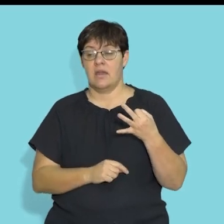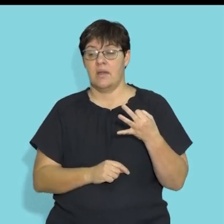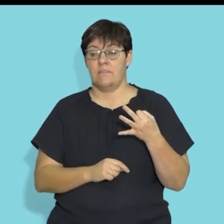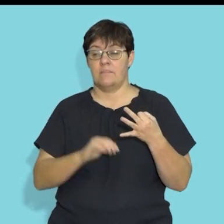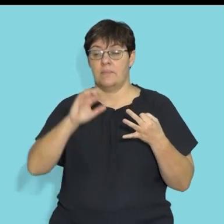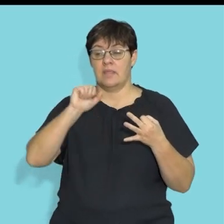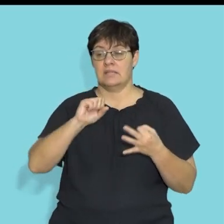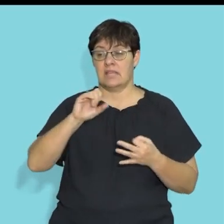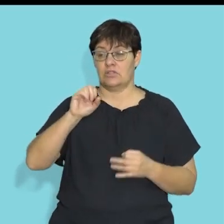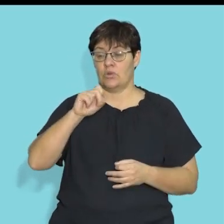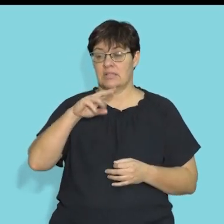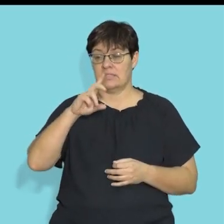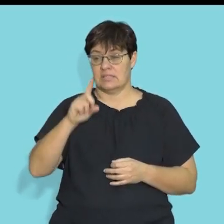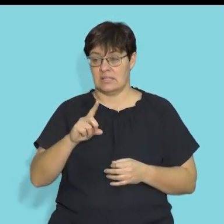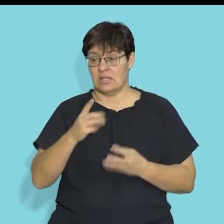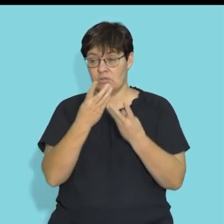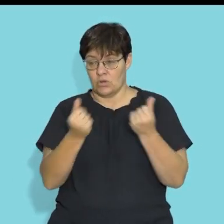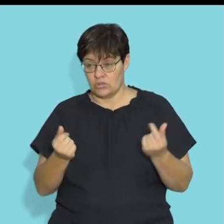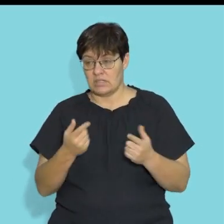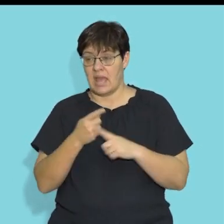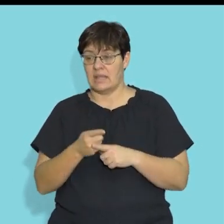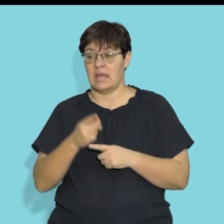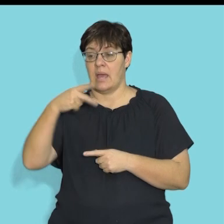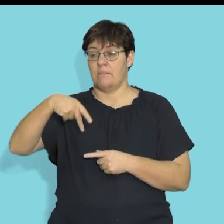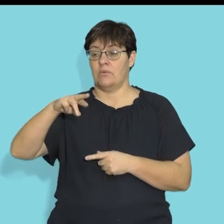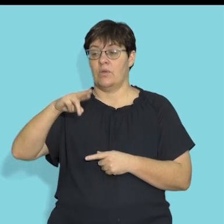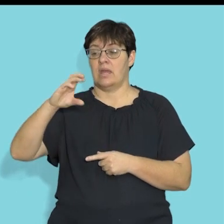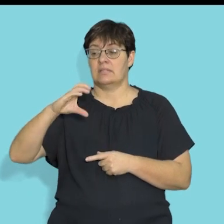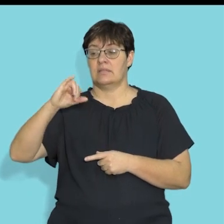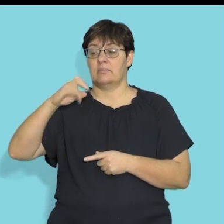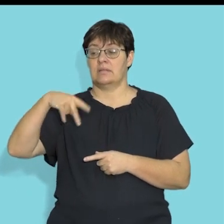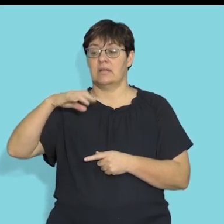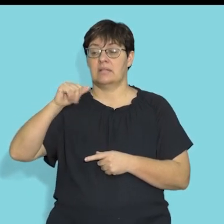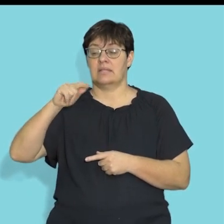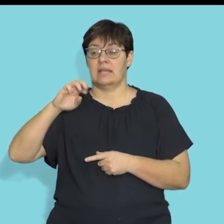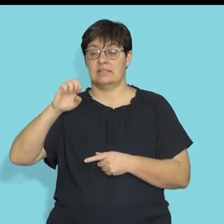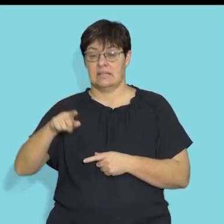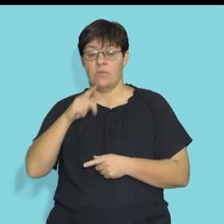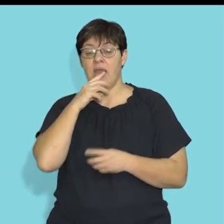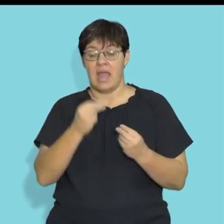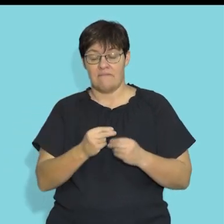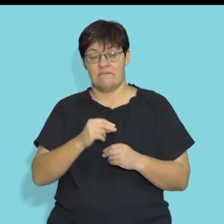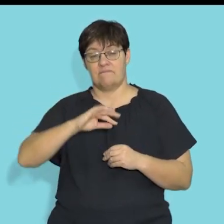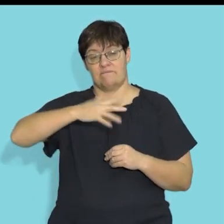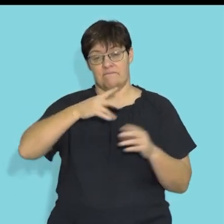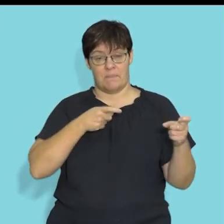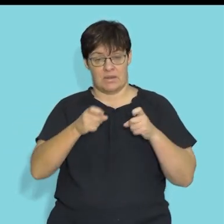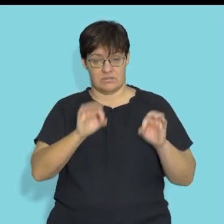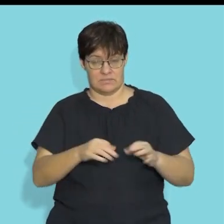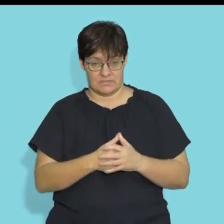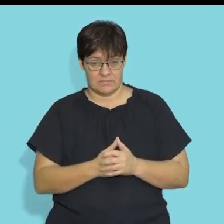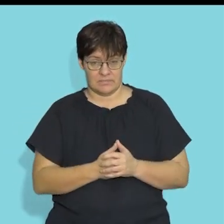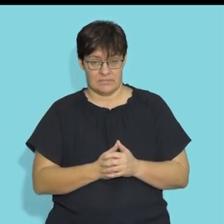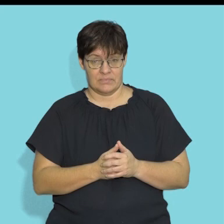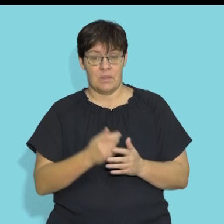and precipitate. We also have a dynamic equilibrium in that system. And that brings